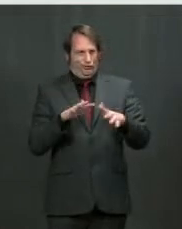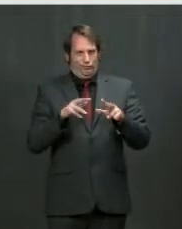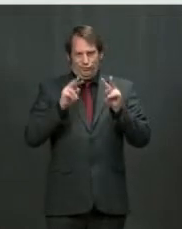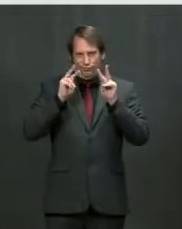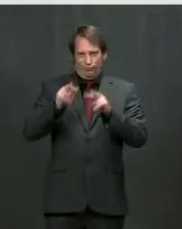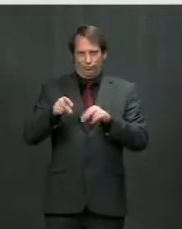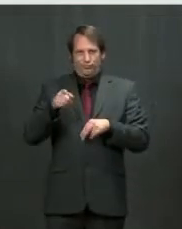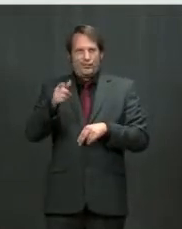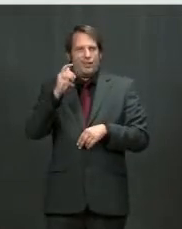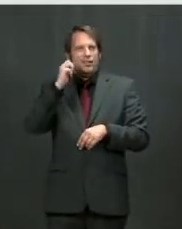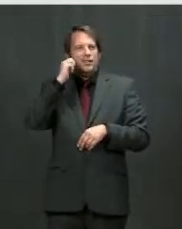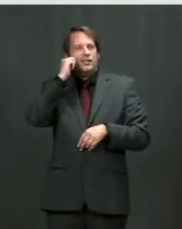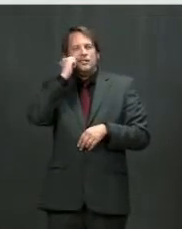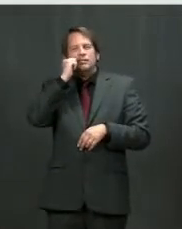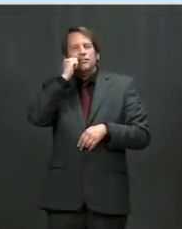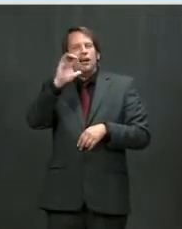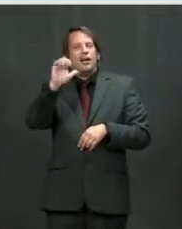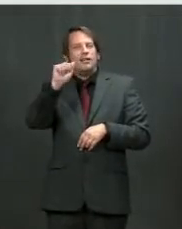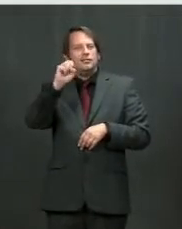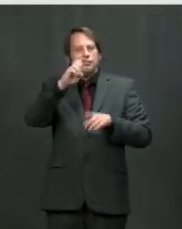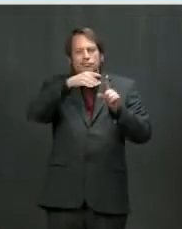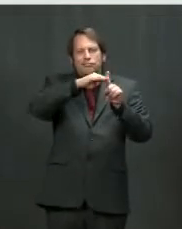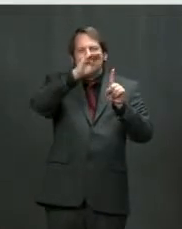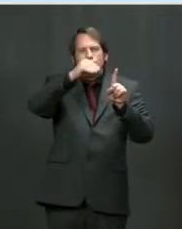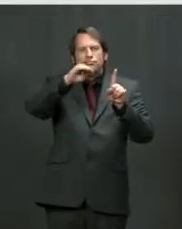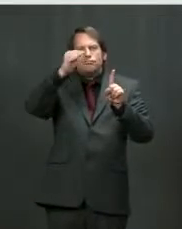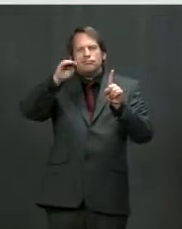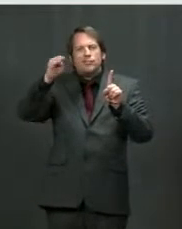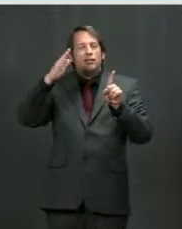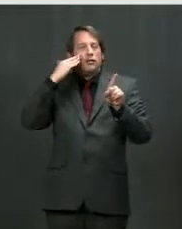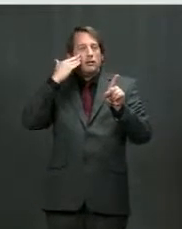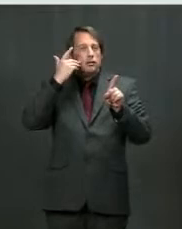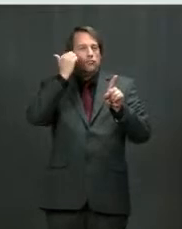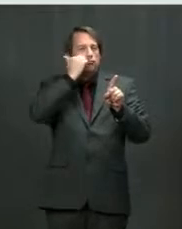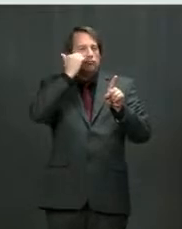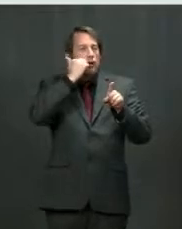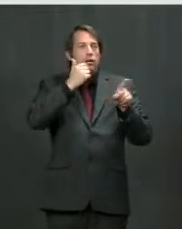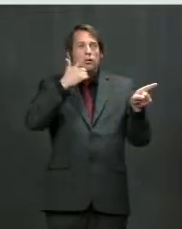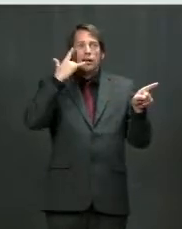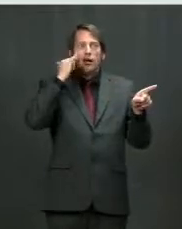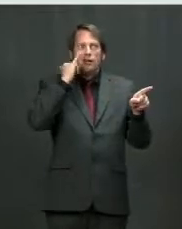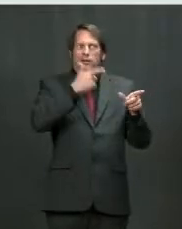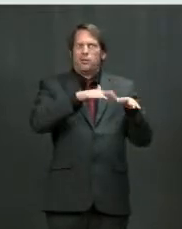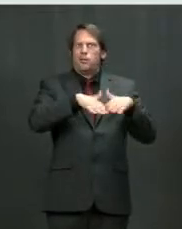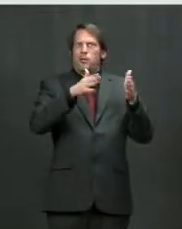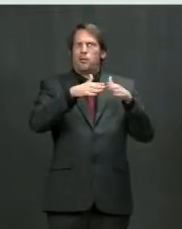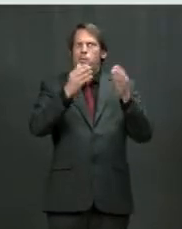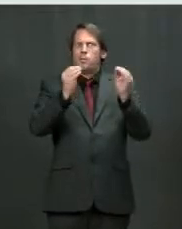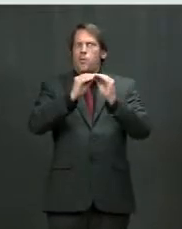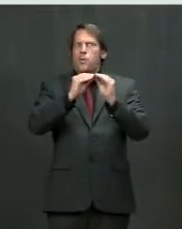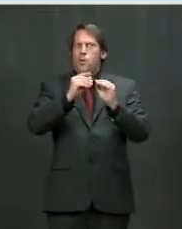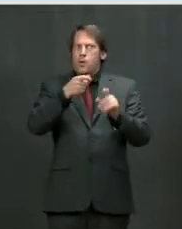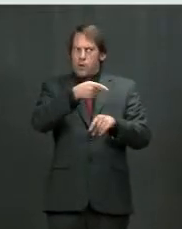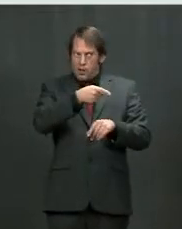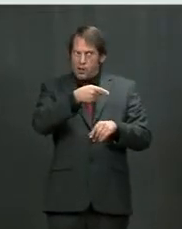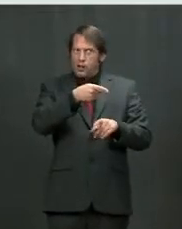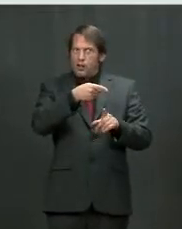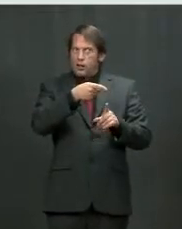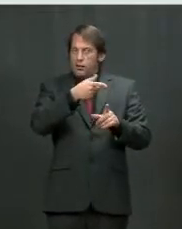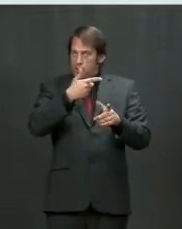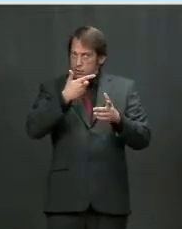with California looking to open up more regularly by June, I wondered if we have a new number